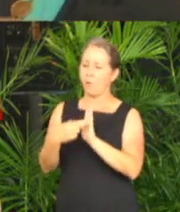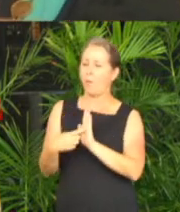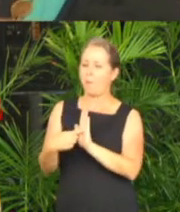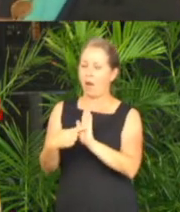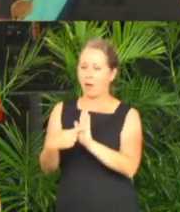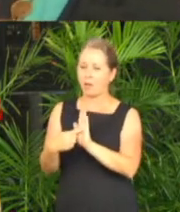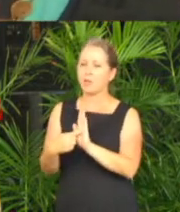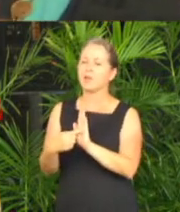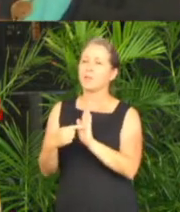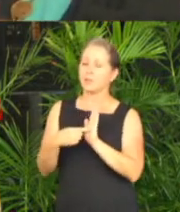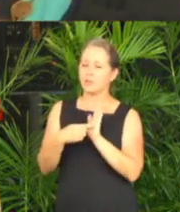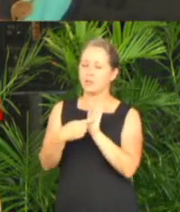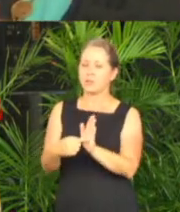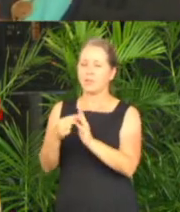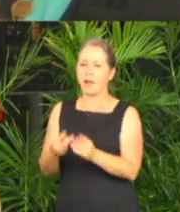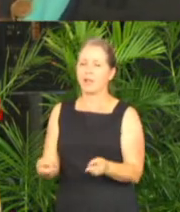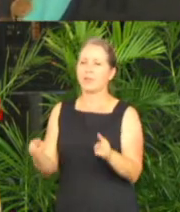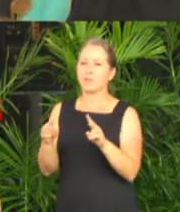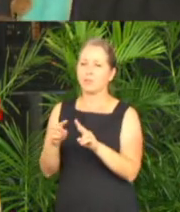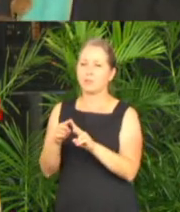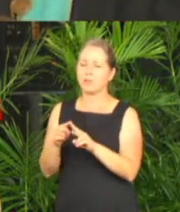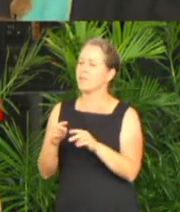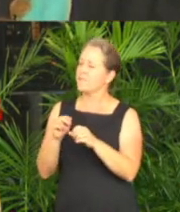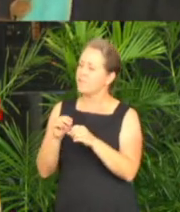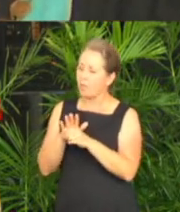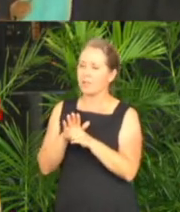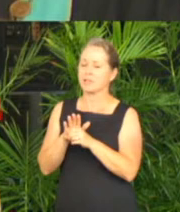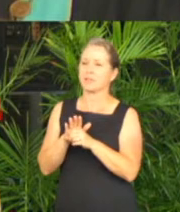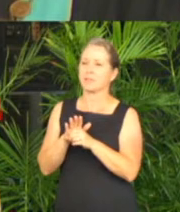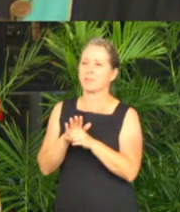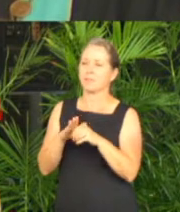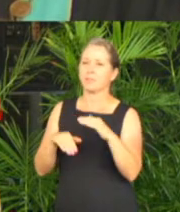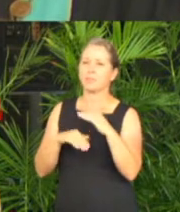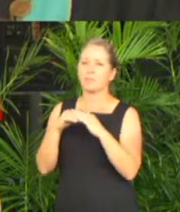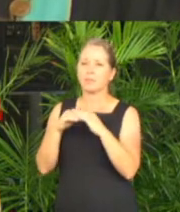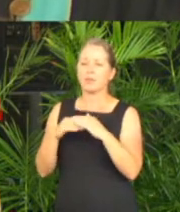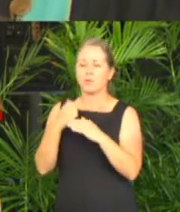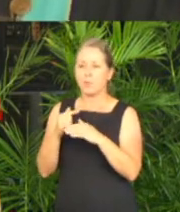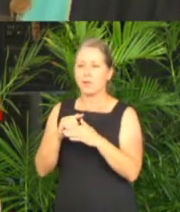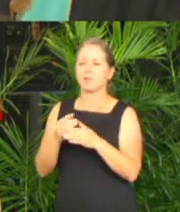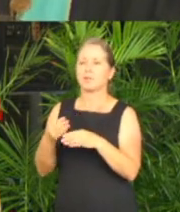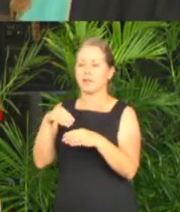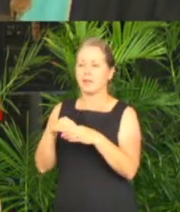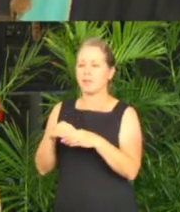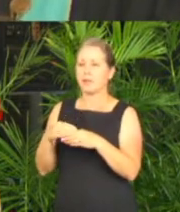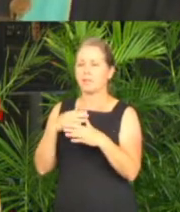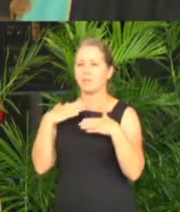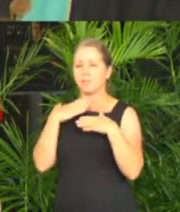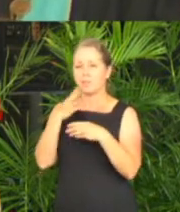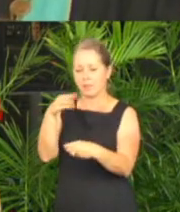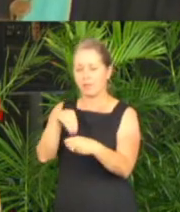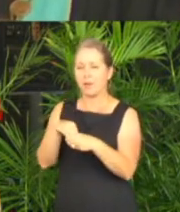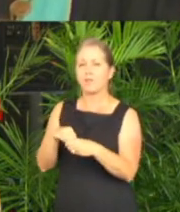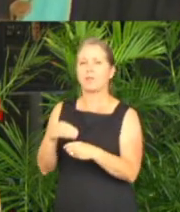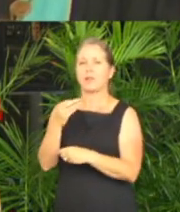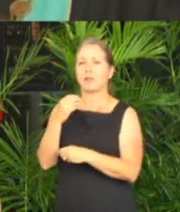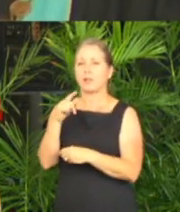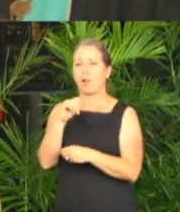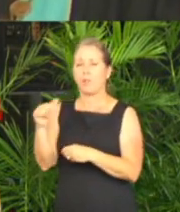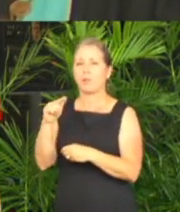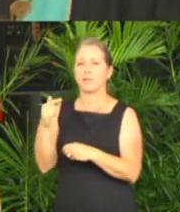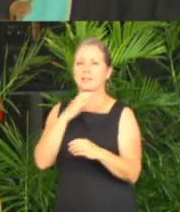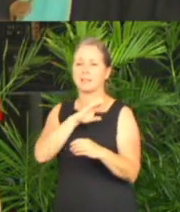that embody these values to the fullest as we become engaging global citizens in our respective career